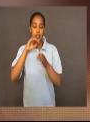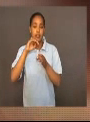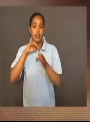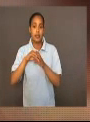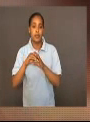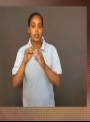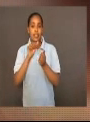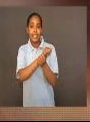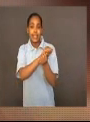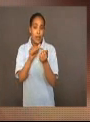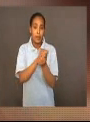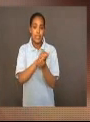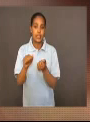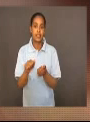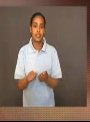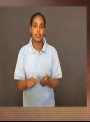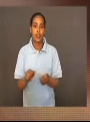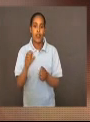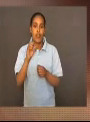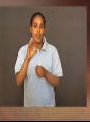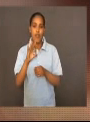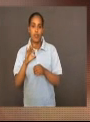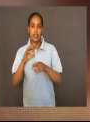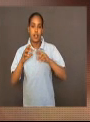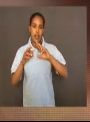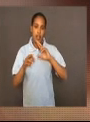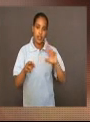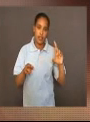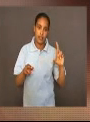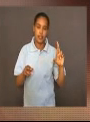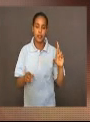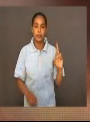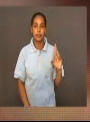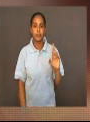of disappearance of the reactants